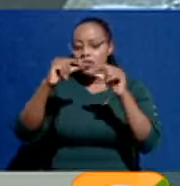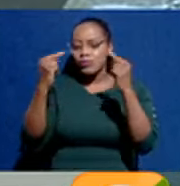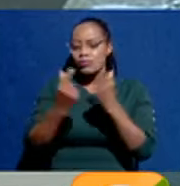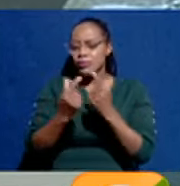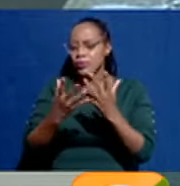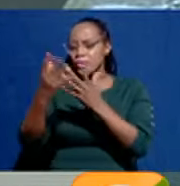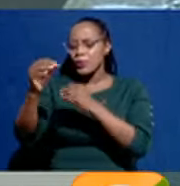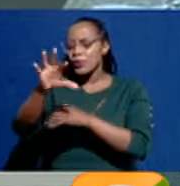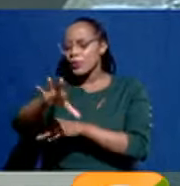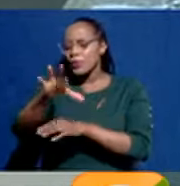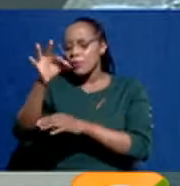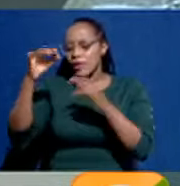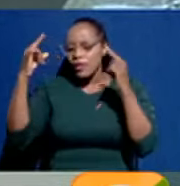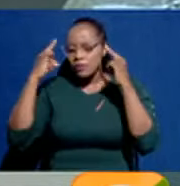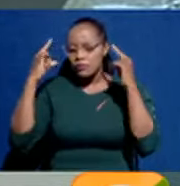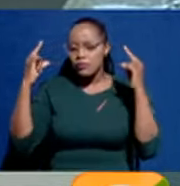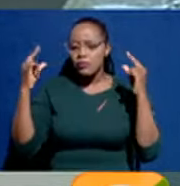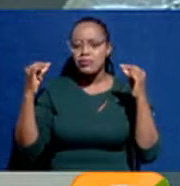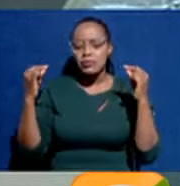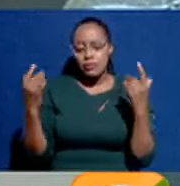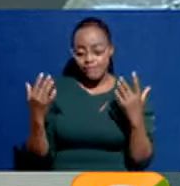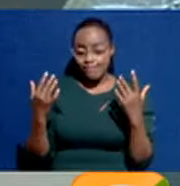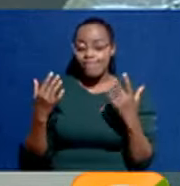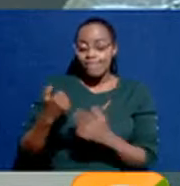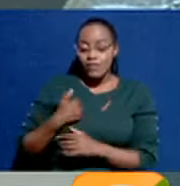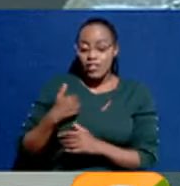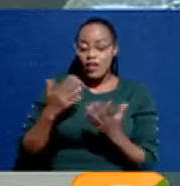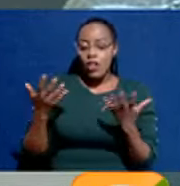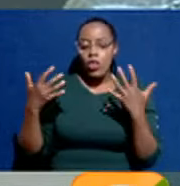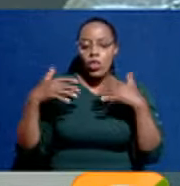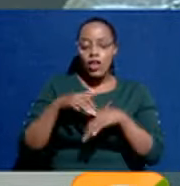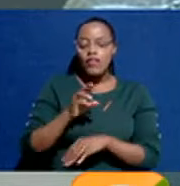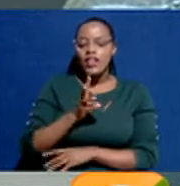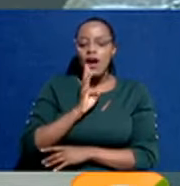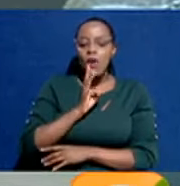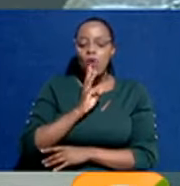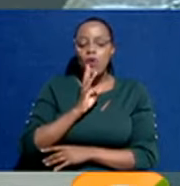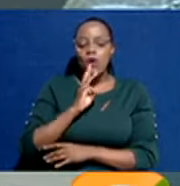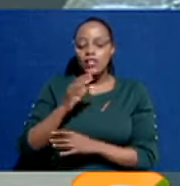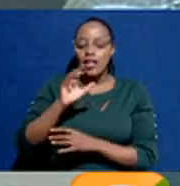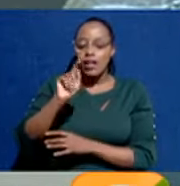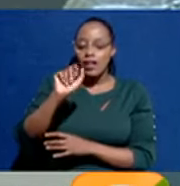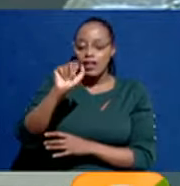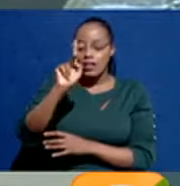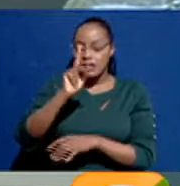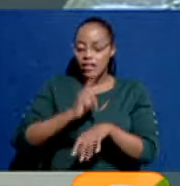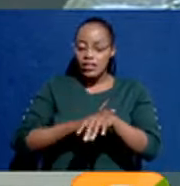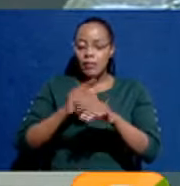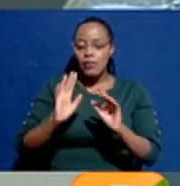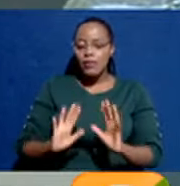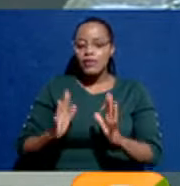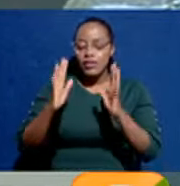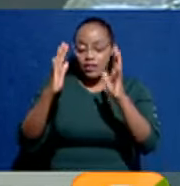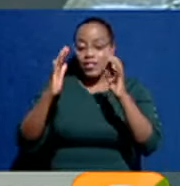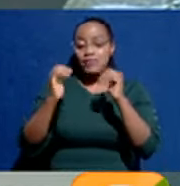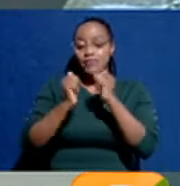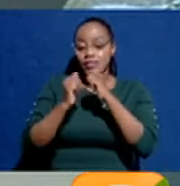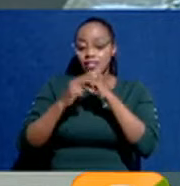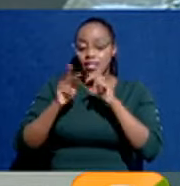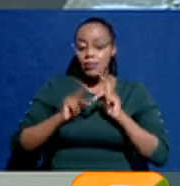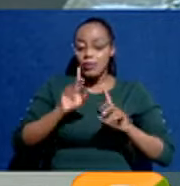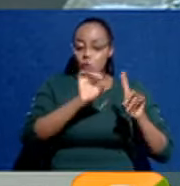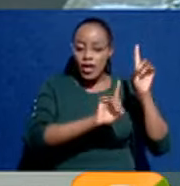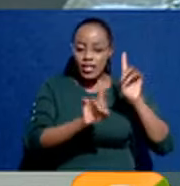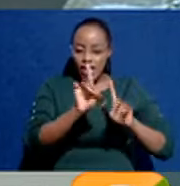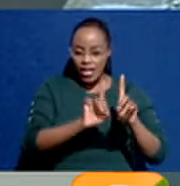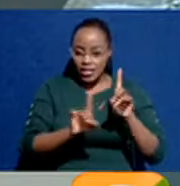to pick the bride drowned in an underground water tank as they celebrated. The 17 people who were dancing and